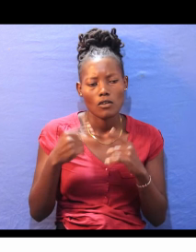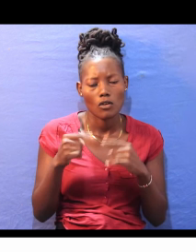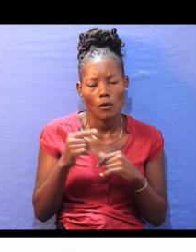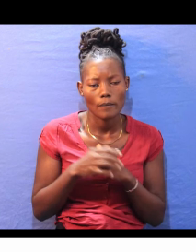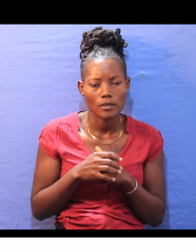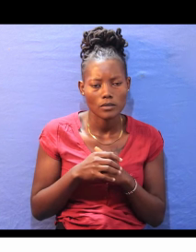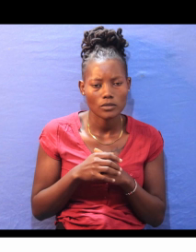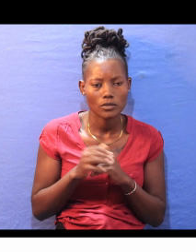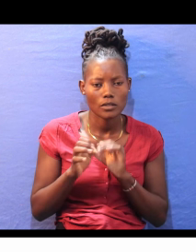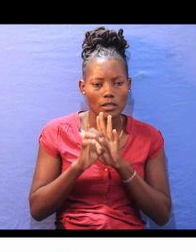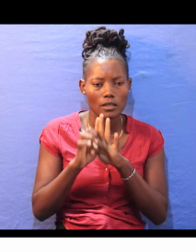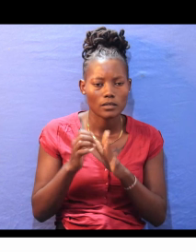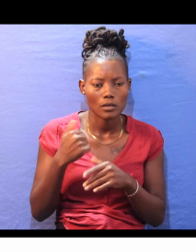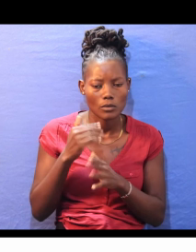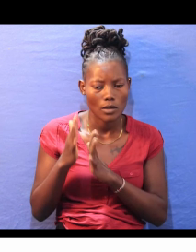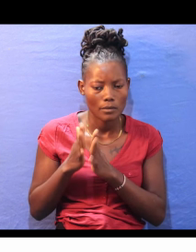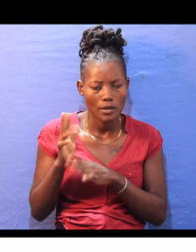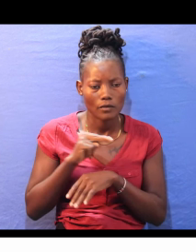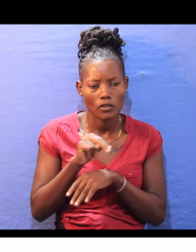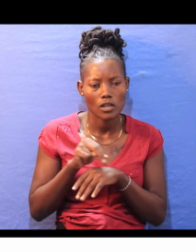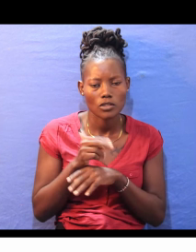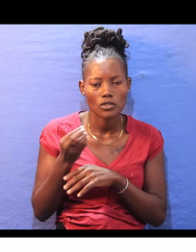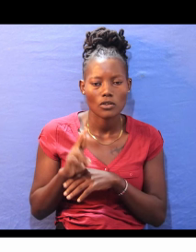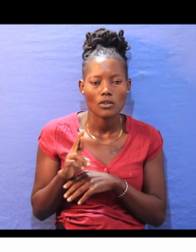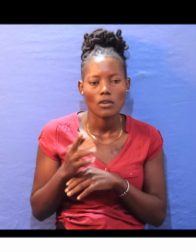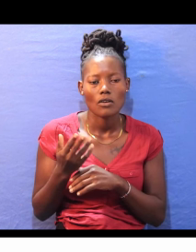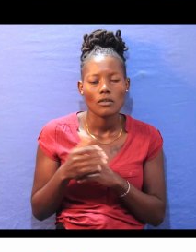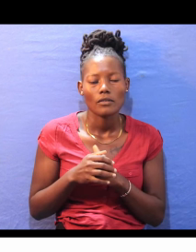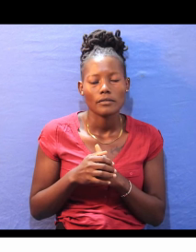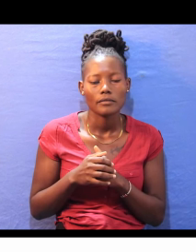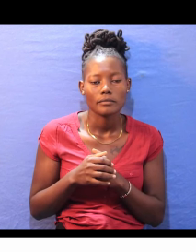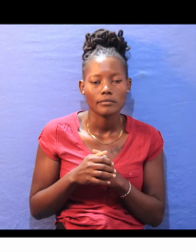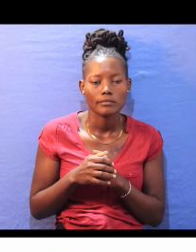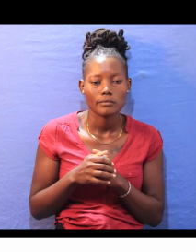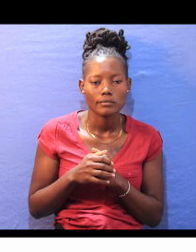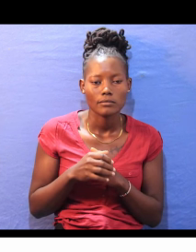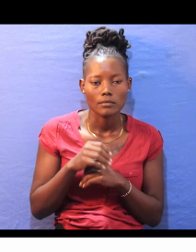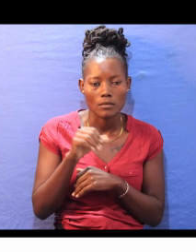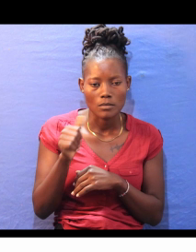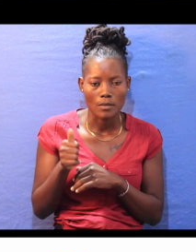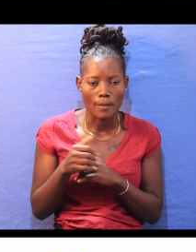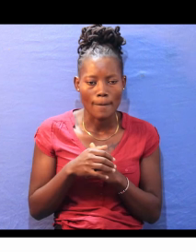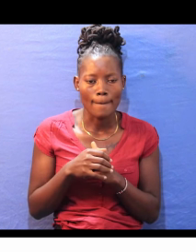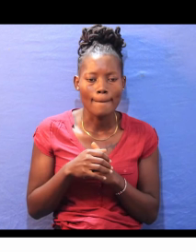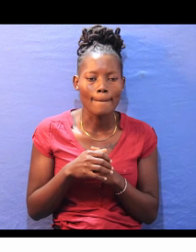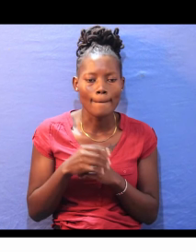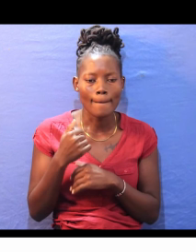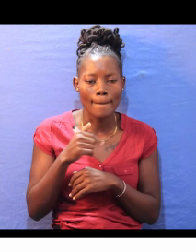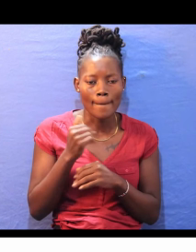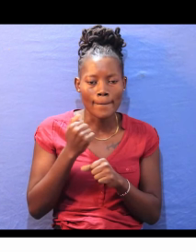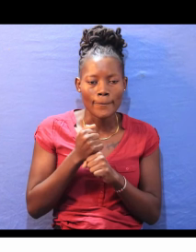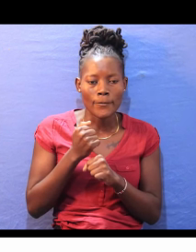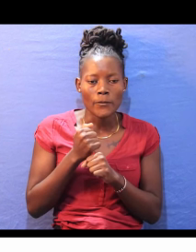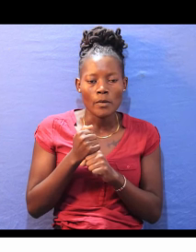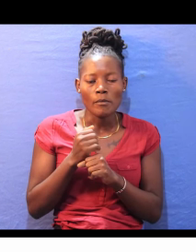in weightlifting, we are preparing for nationals or an international level meet. 80% of our work is going to be